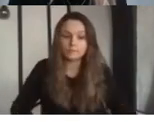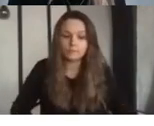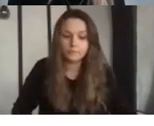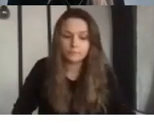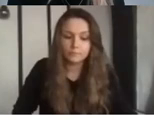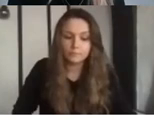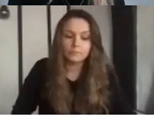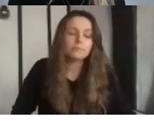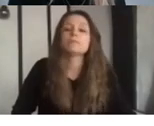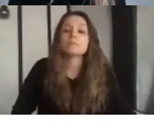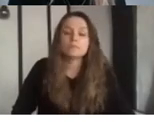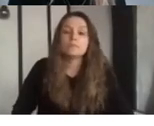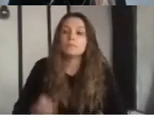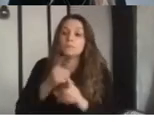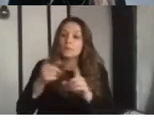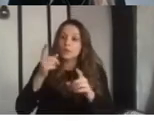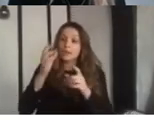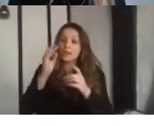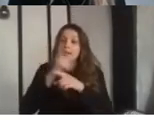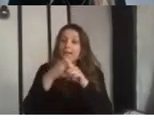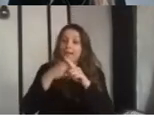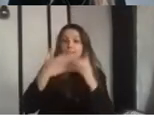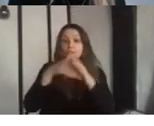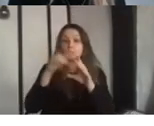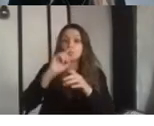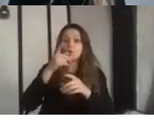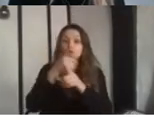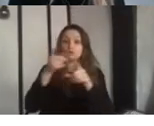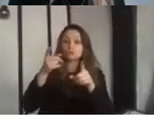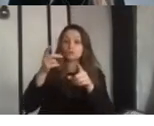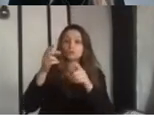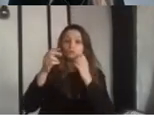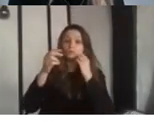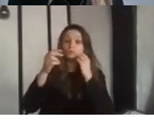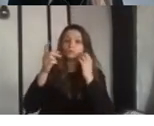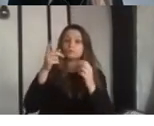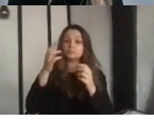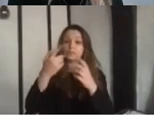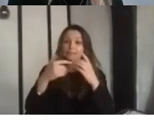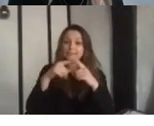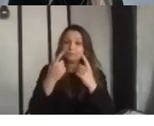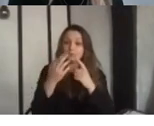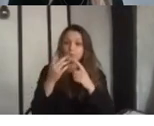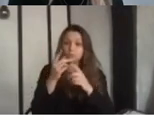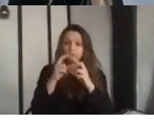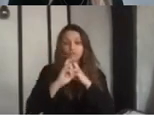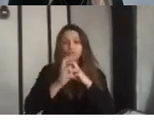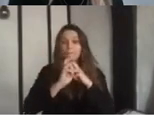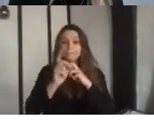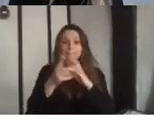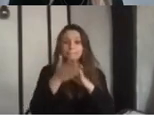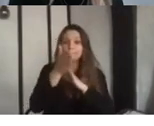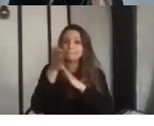So you'll be going on trips, so trips to simulating venues linked to areas of the curriculum, such as Wembley